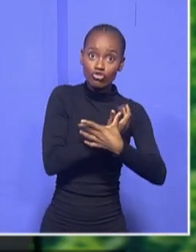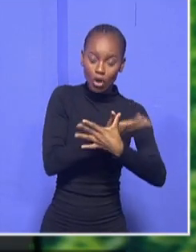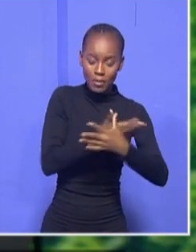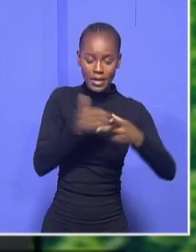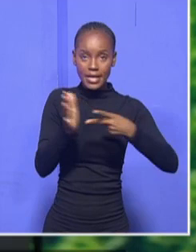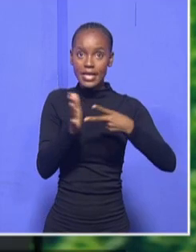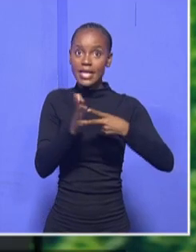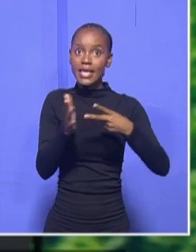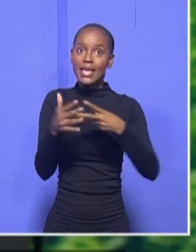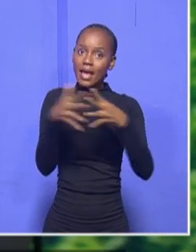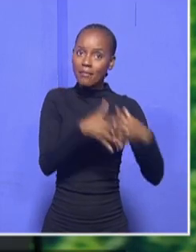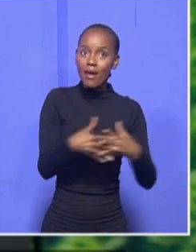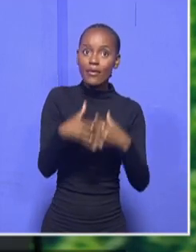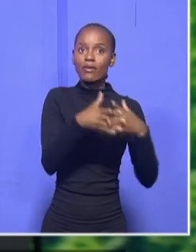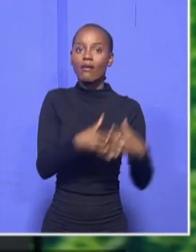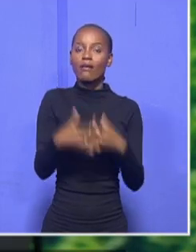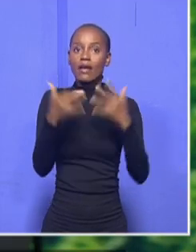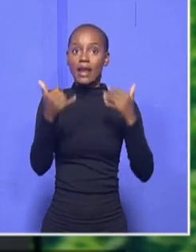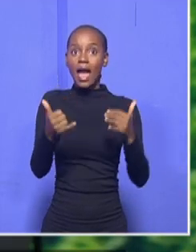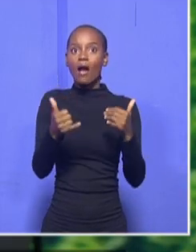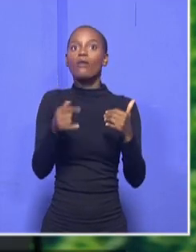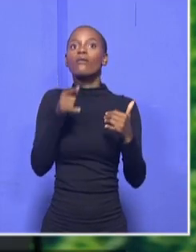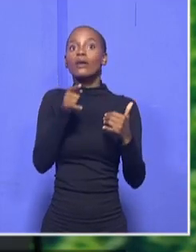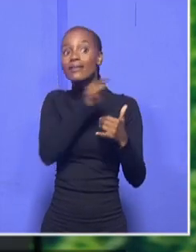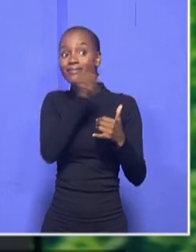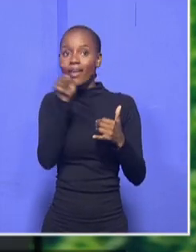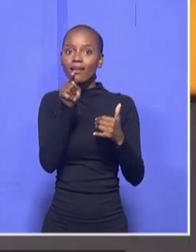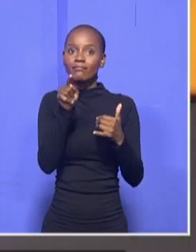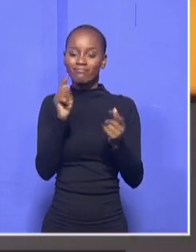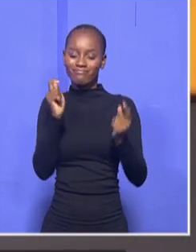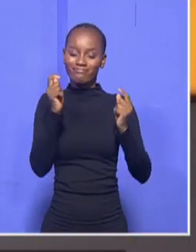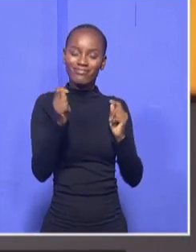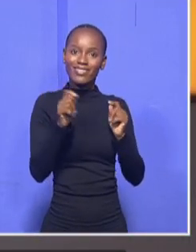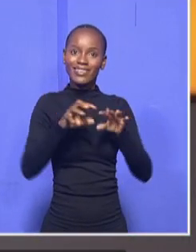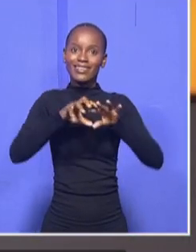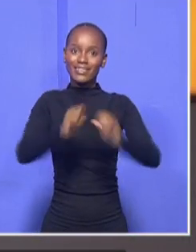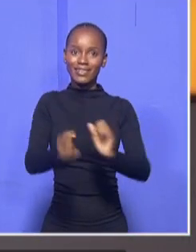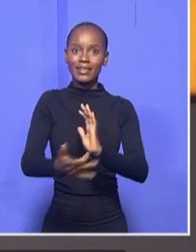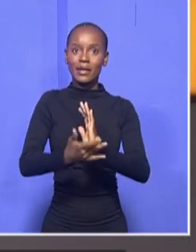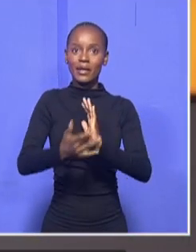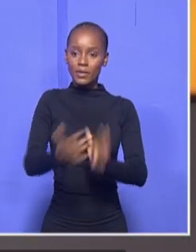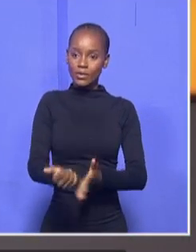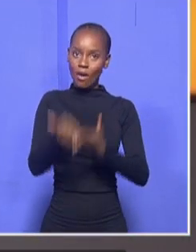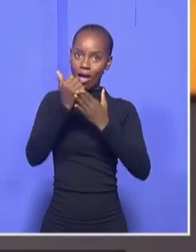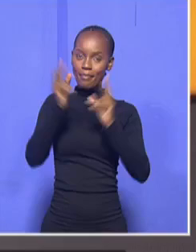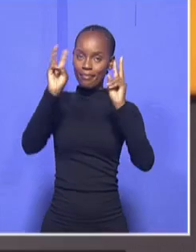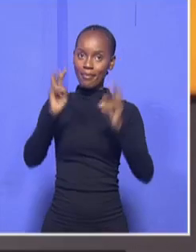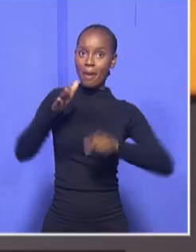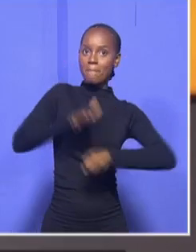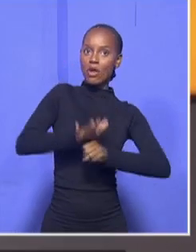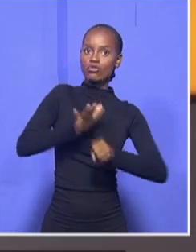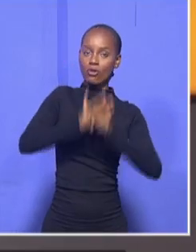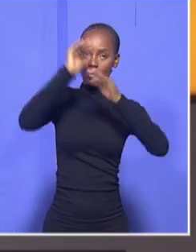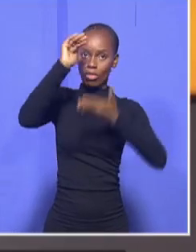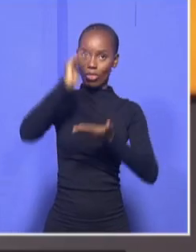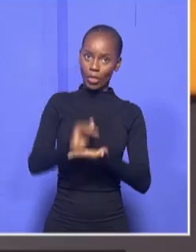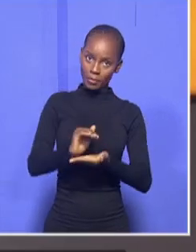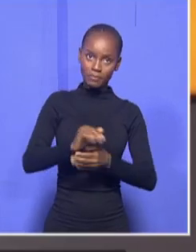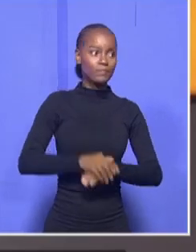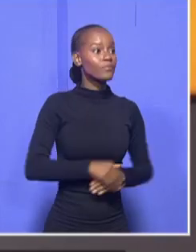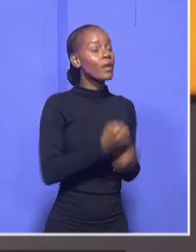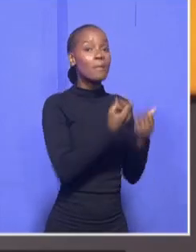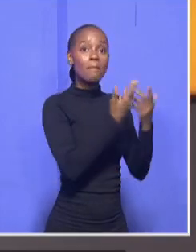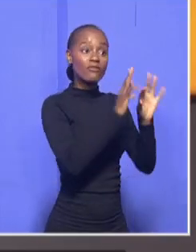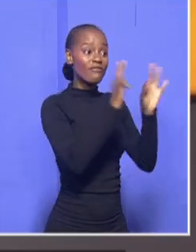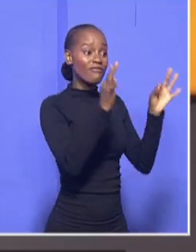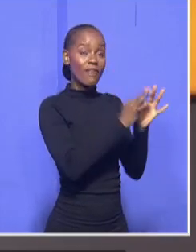adoption is thriving throughout the world. Mm. And installing a solar system is always a very significant decision for most families. So what